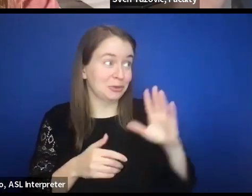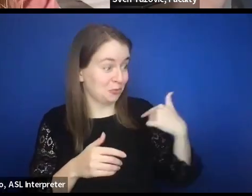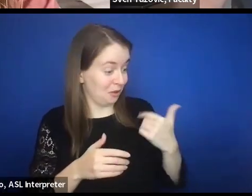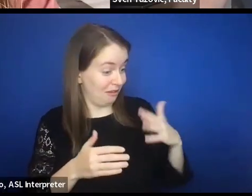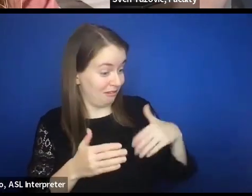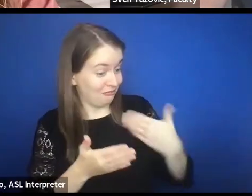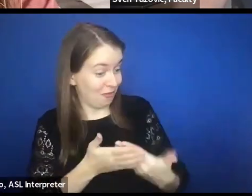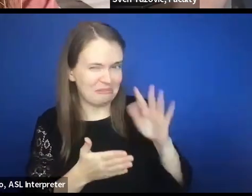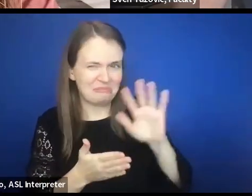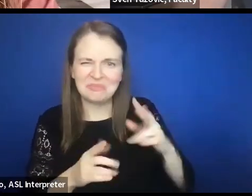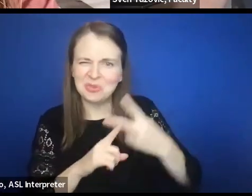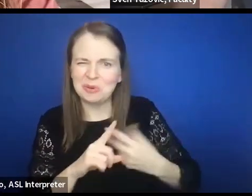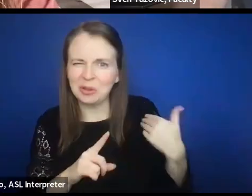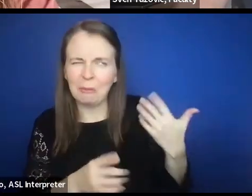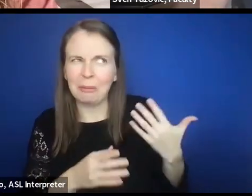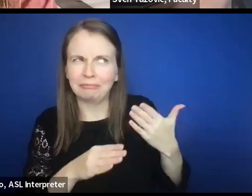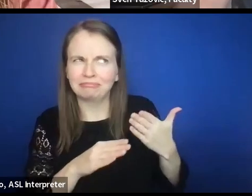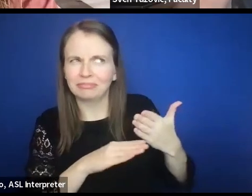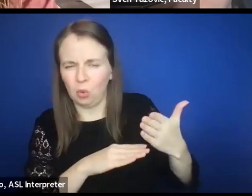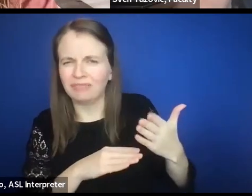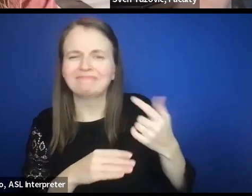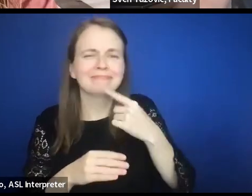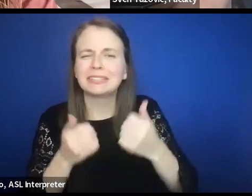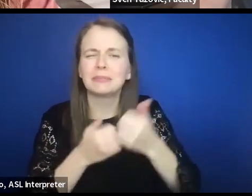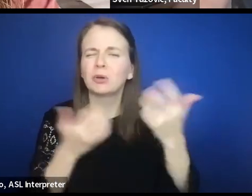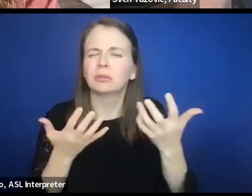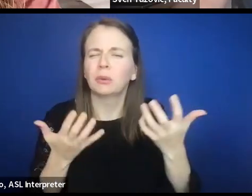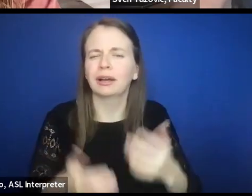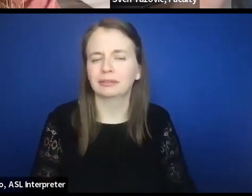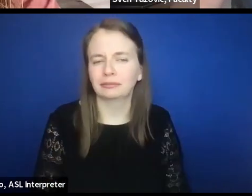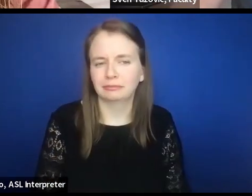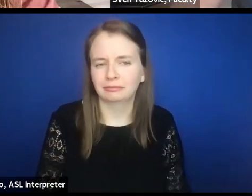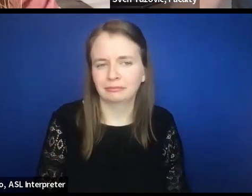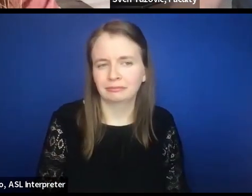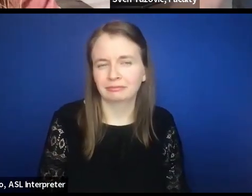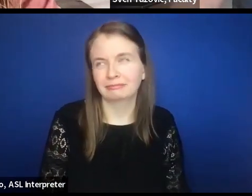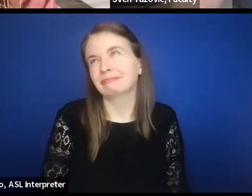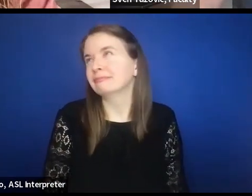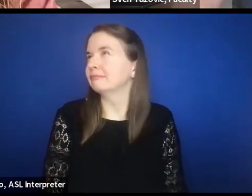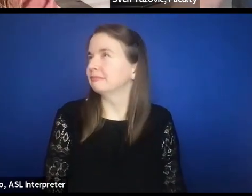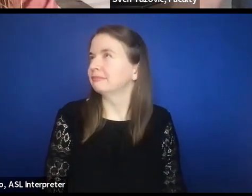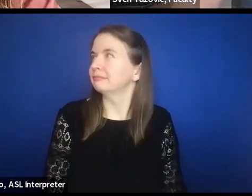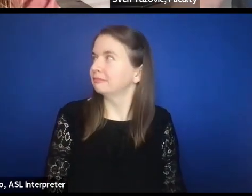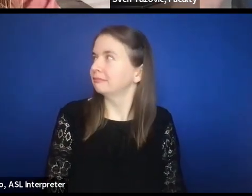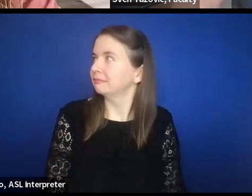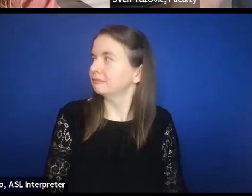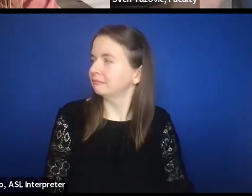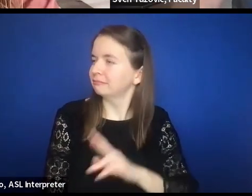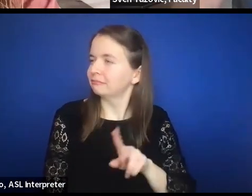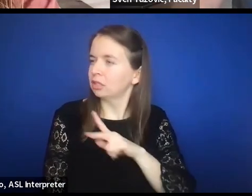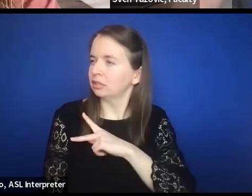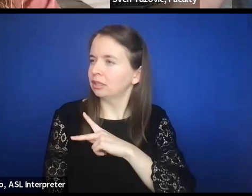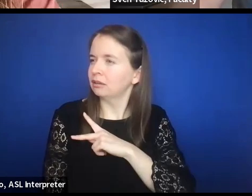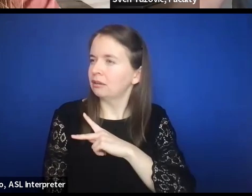it's like 2 months now or even more. What do you miss the most? So I would say personally, I really